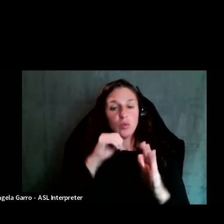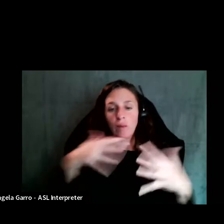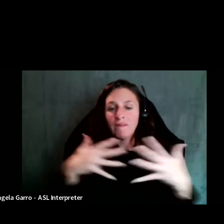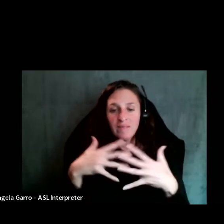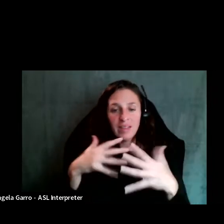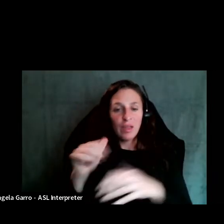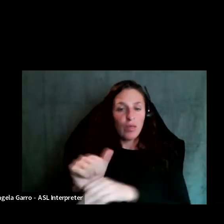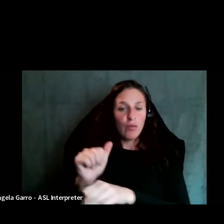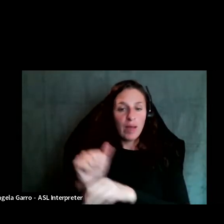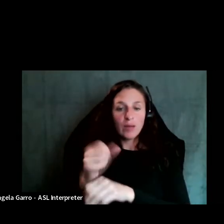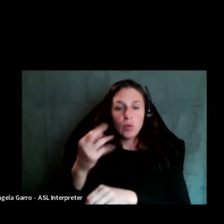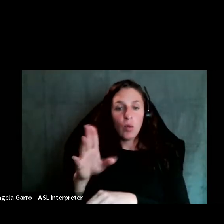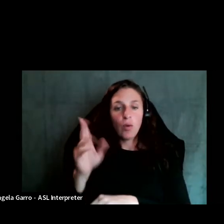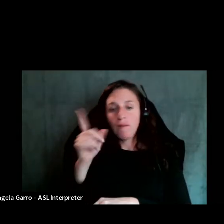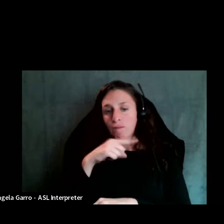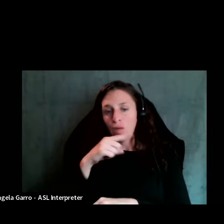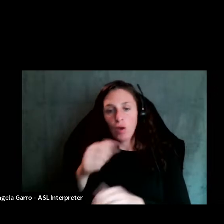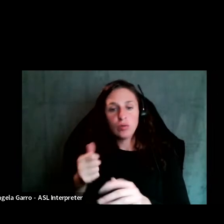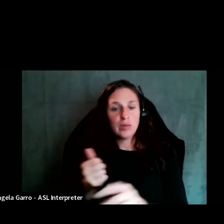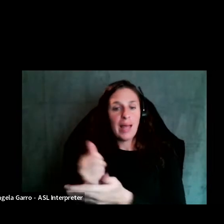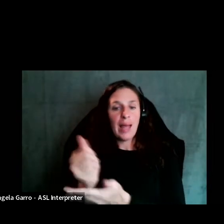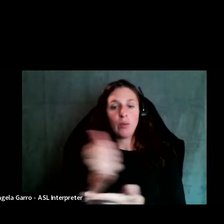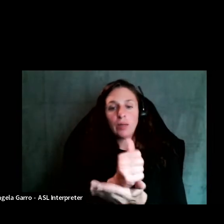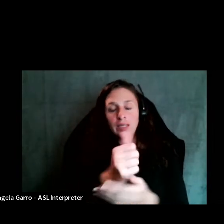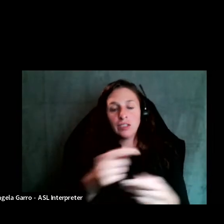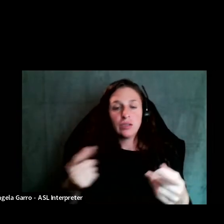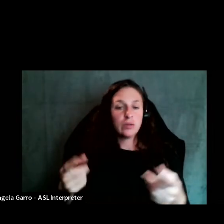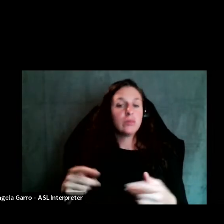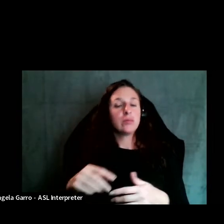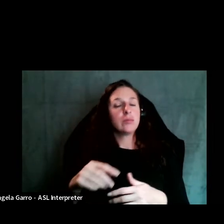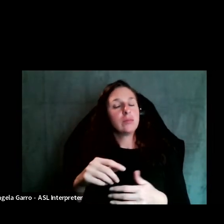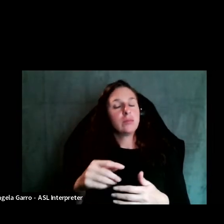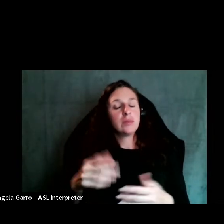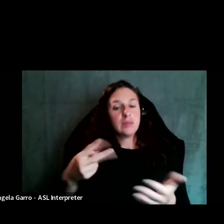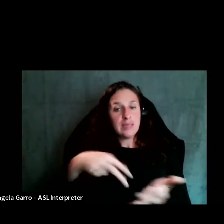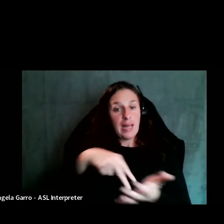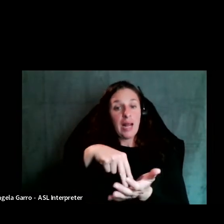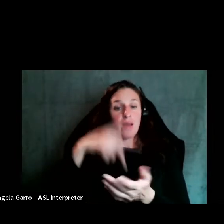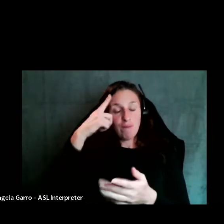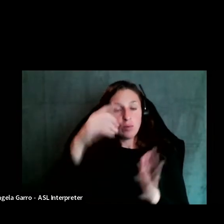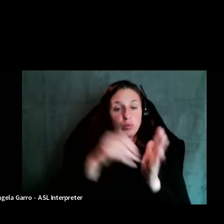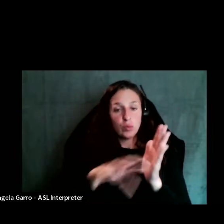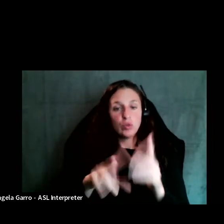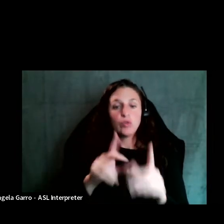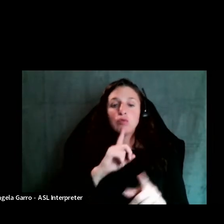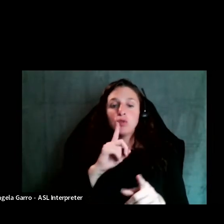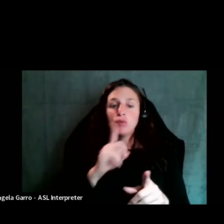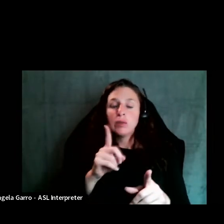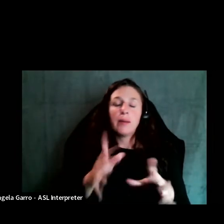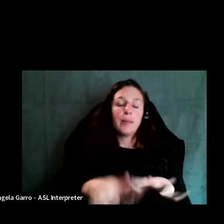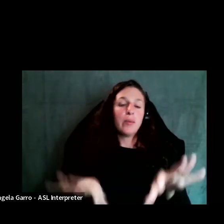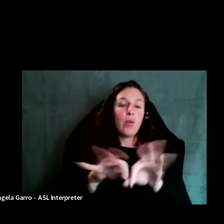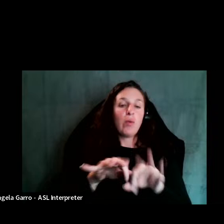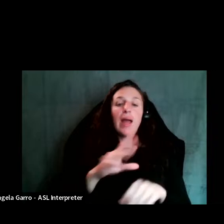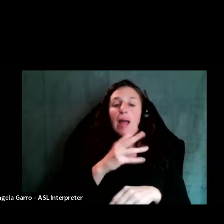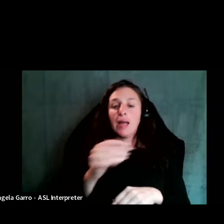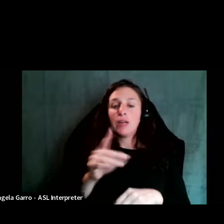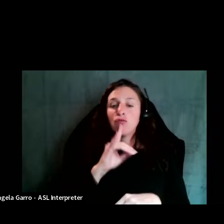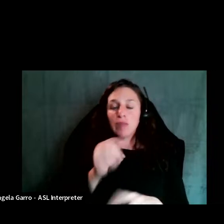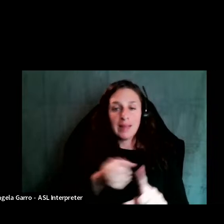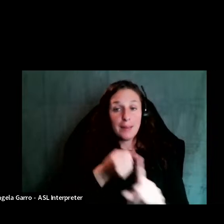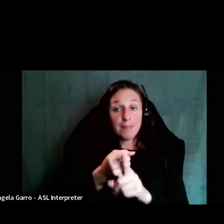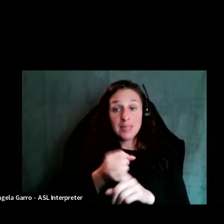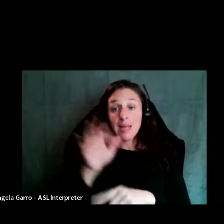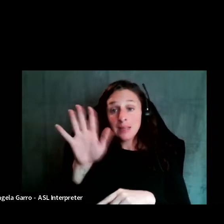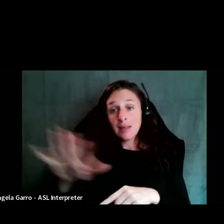or false accusations are made. Standing up for your students is really, really important. And it really impacts their